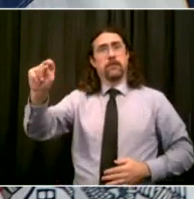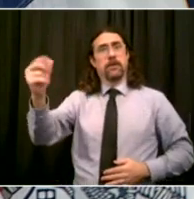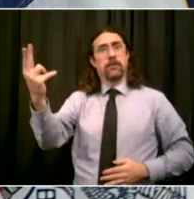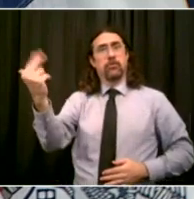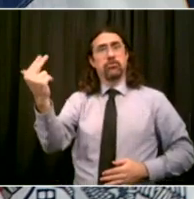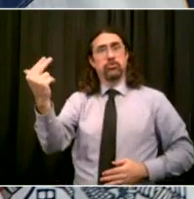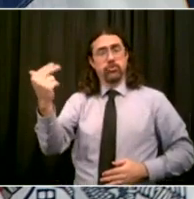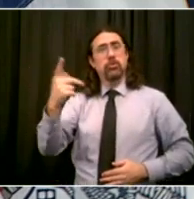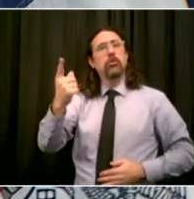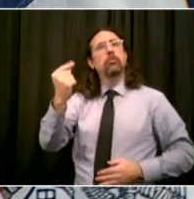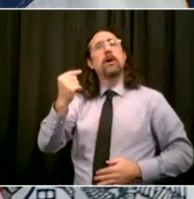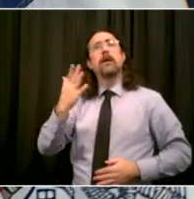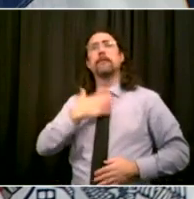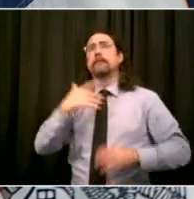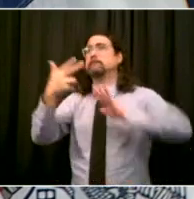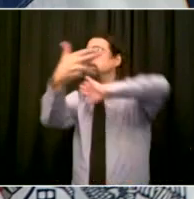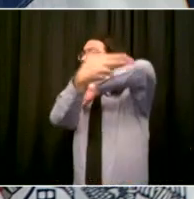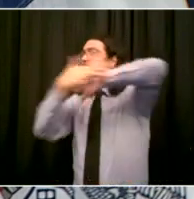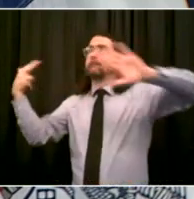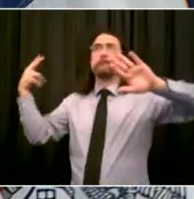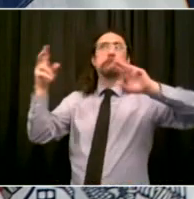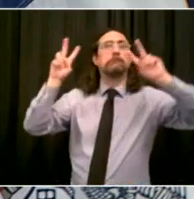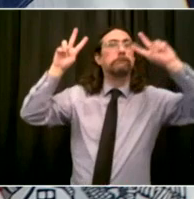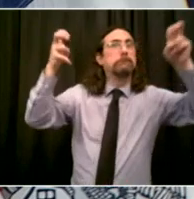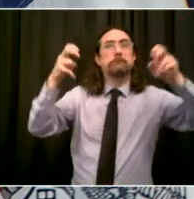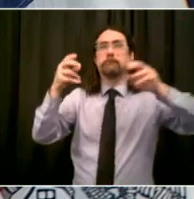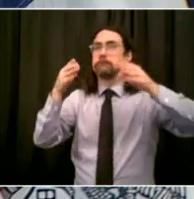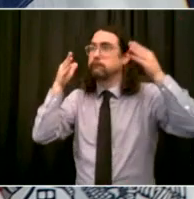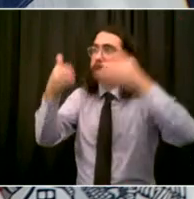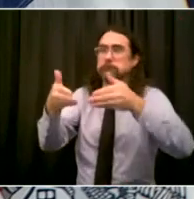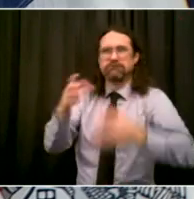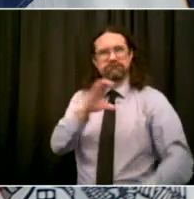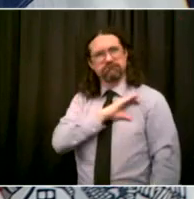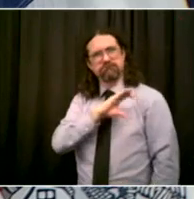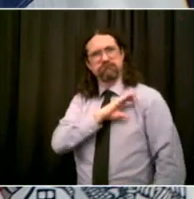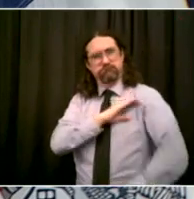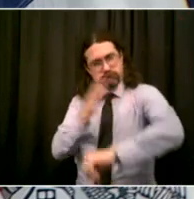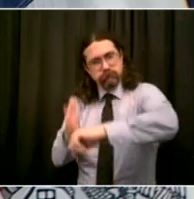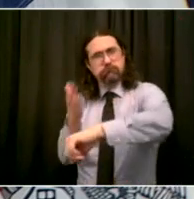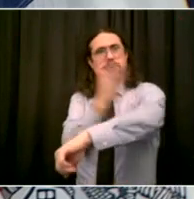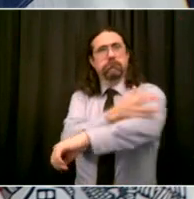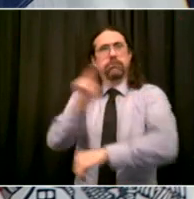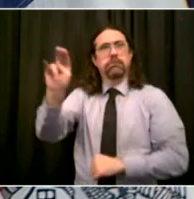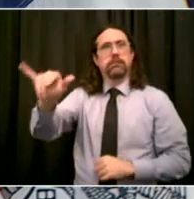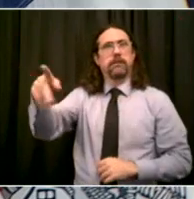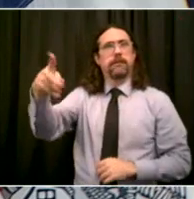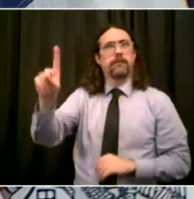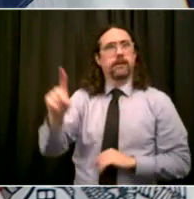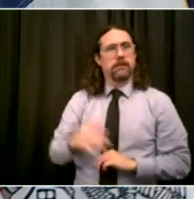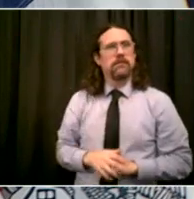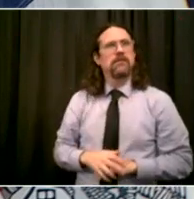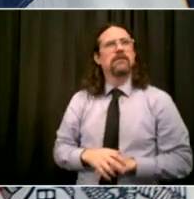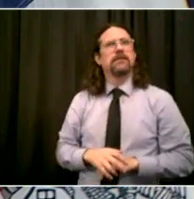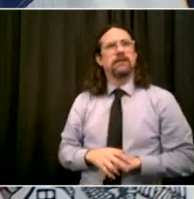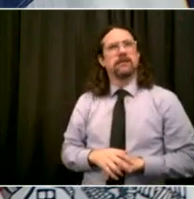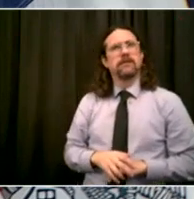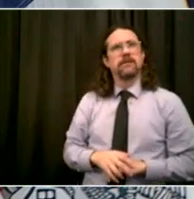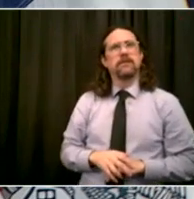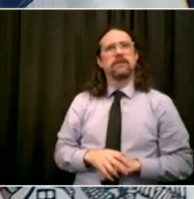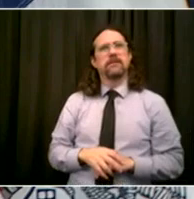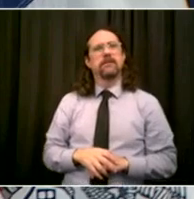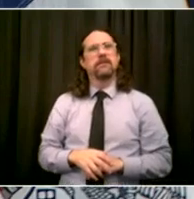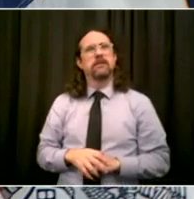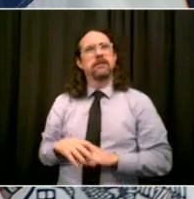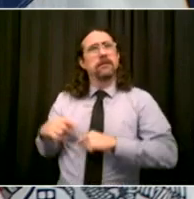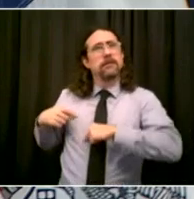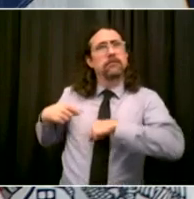force, de-escalation training, implicit bias training. There are so many examples of change and reform over the years, right on